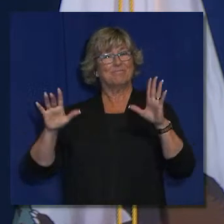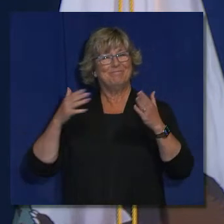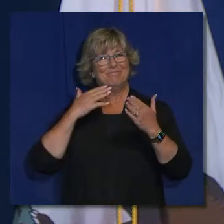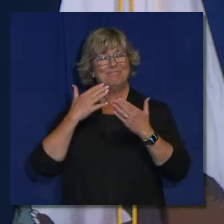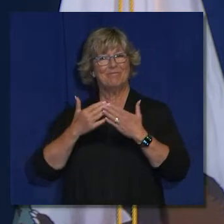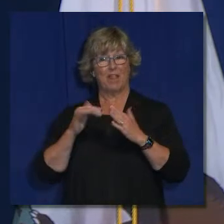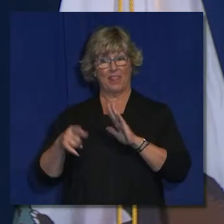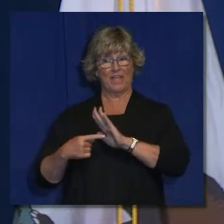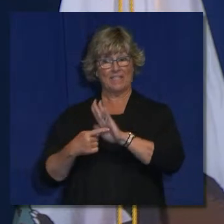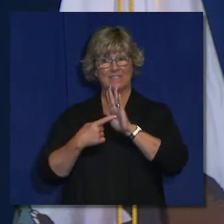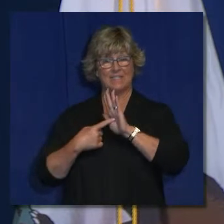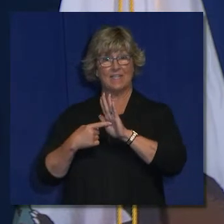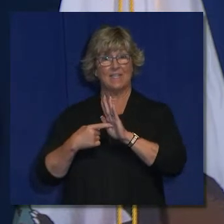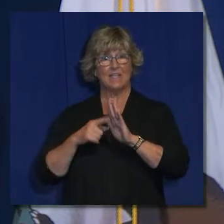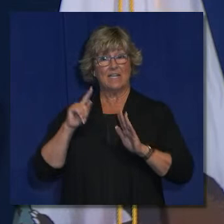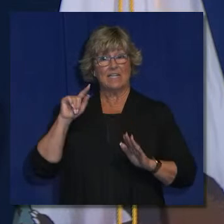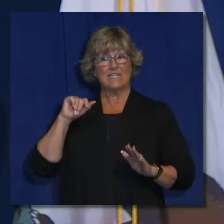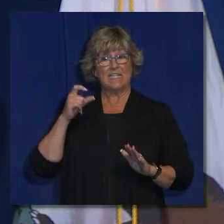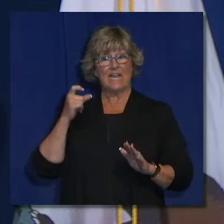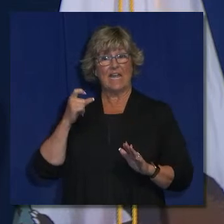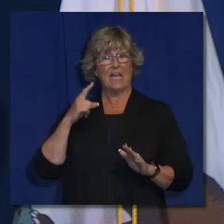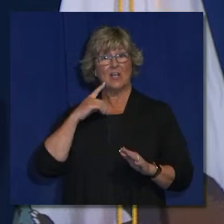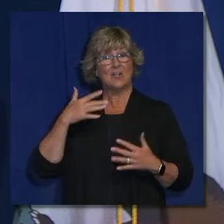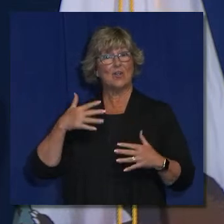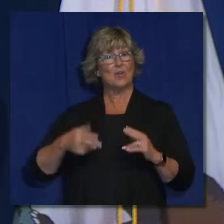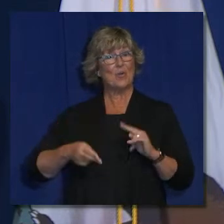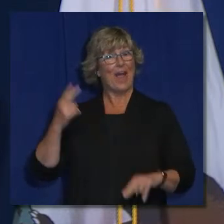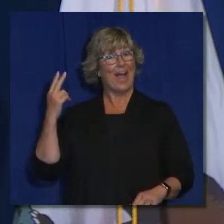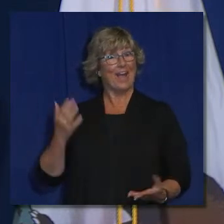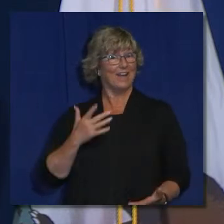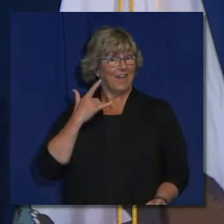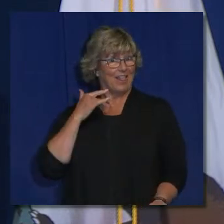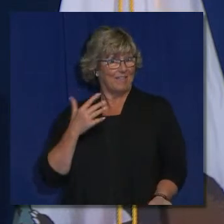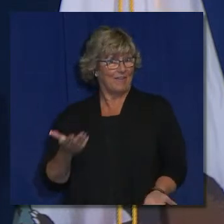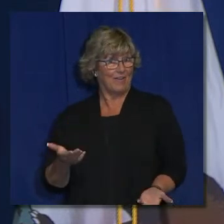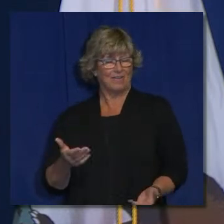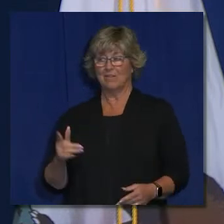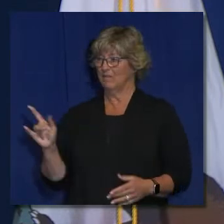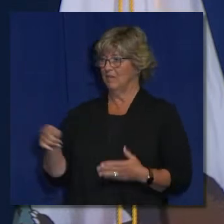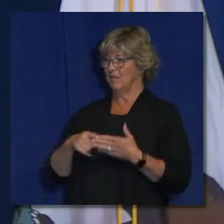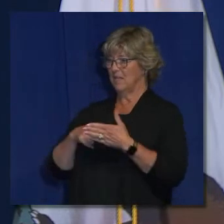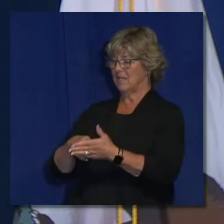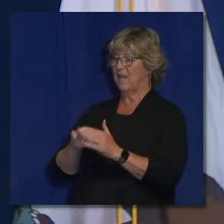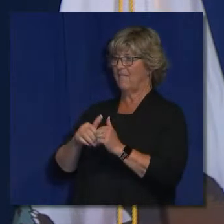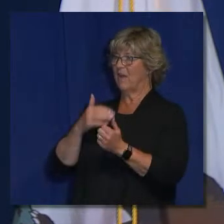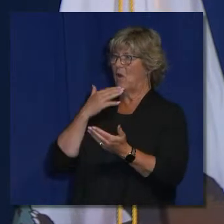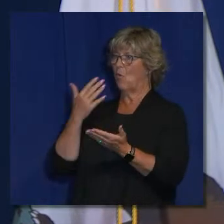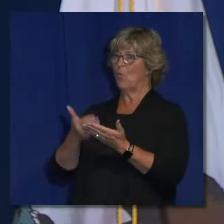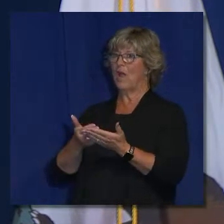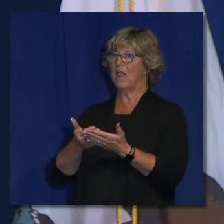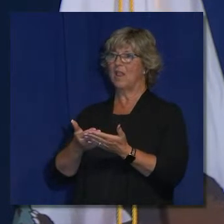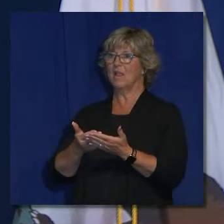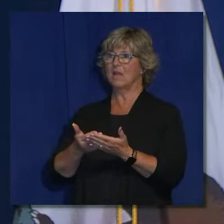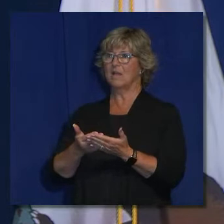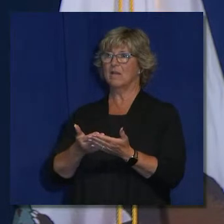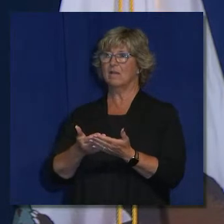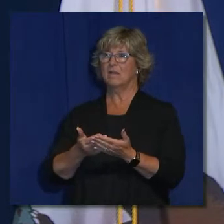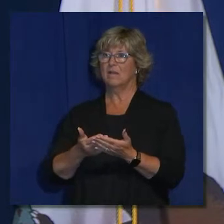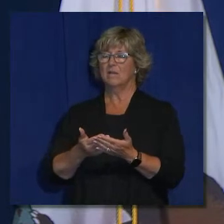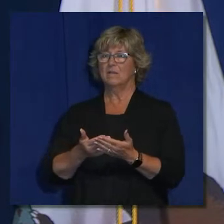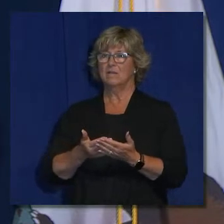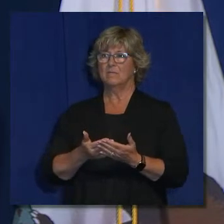that a sign to you that taxes are too high in California? Well, it's a sign of how well a